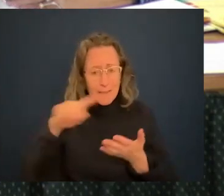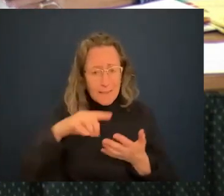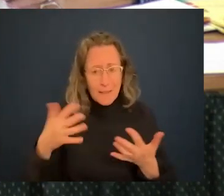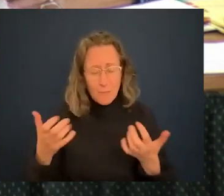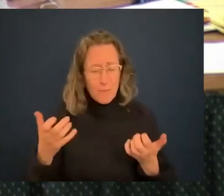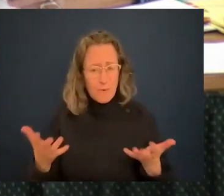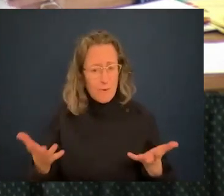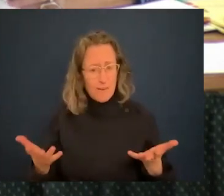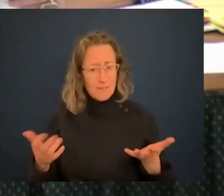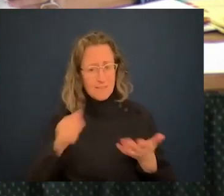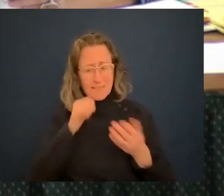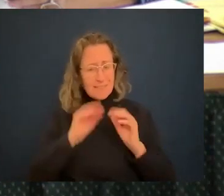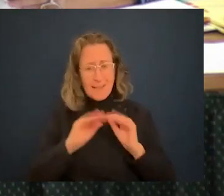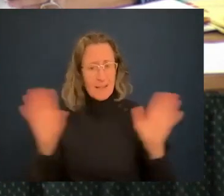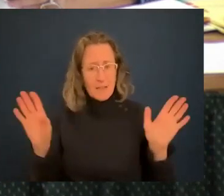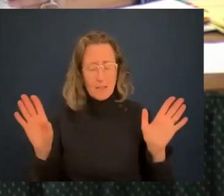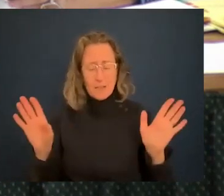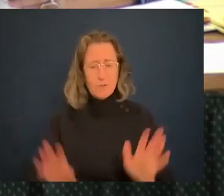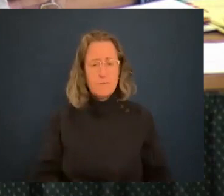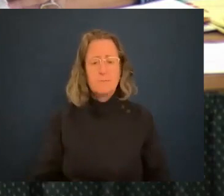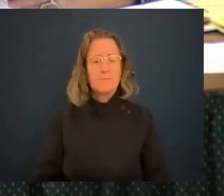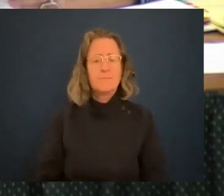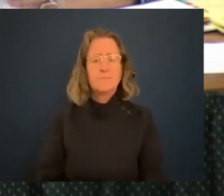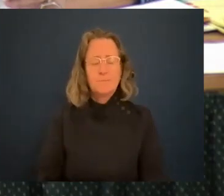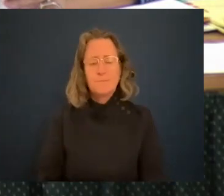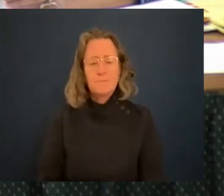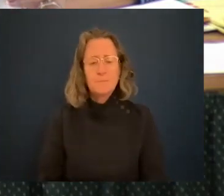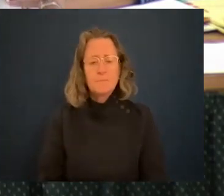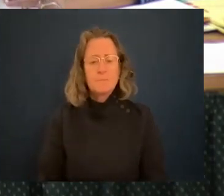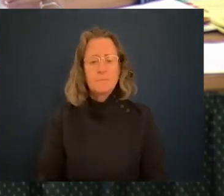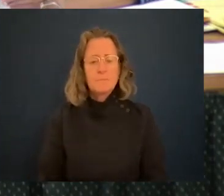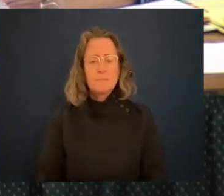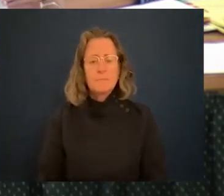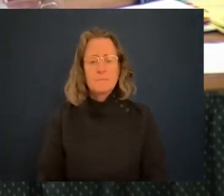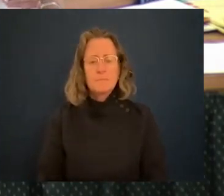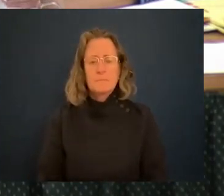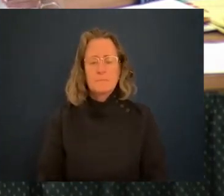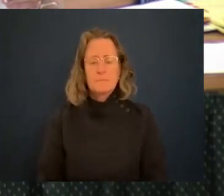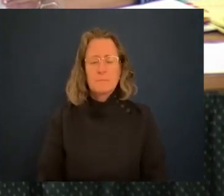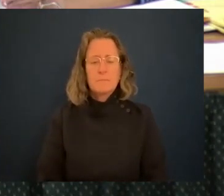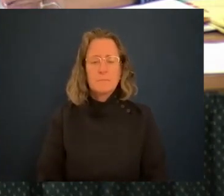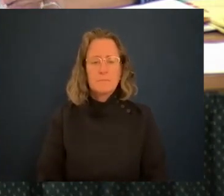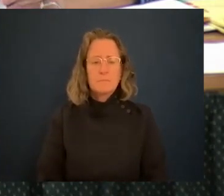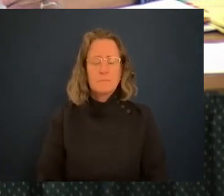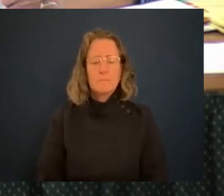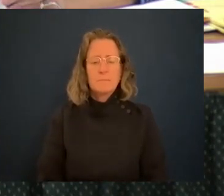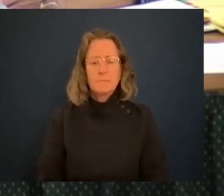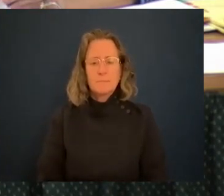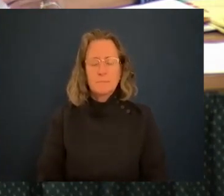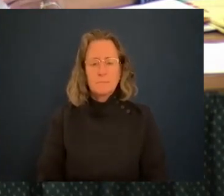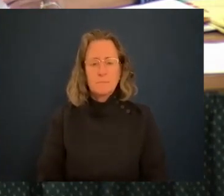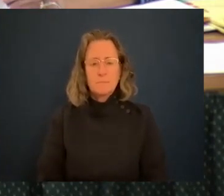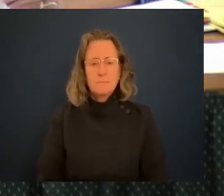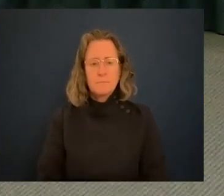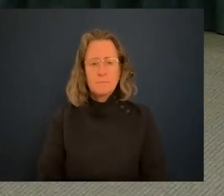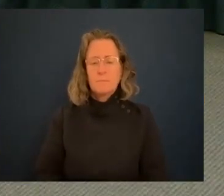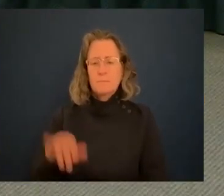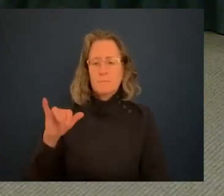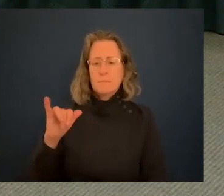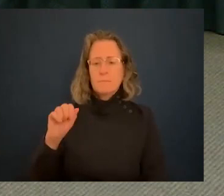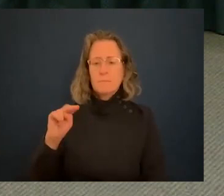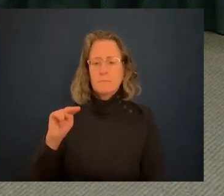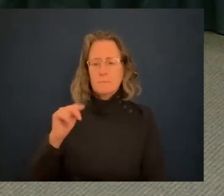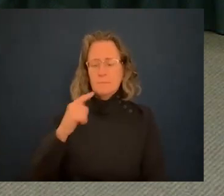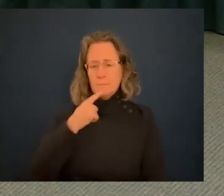that we've heard how this translates into a number of firefighters that we wish to hire well uh